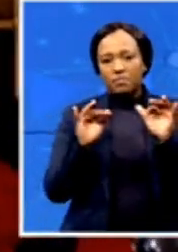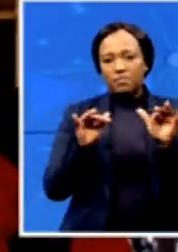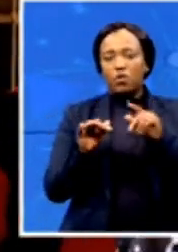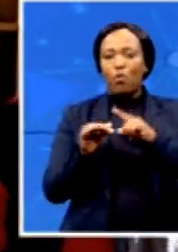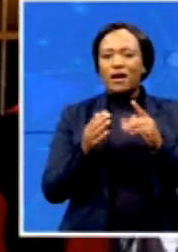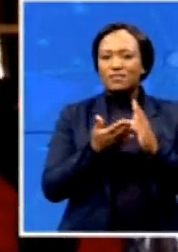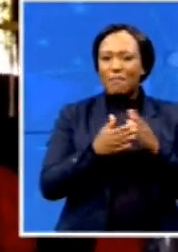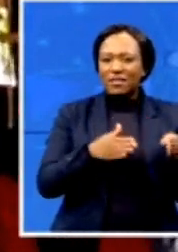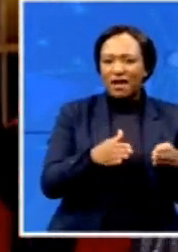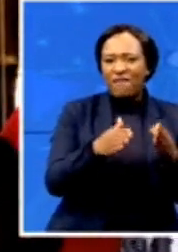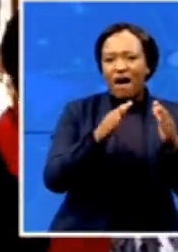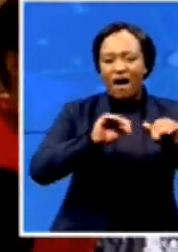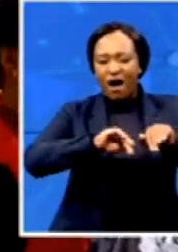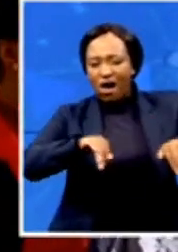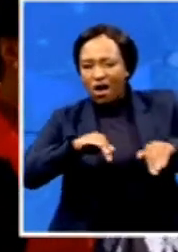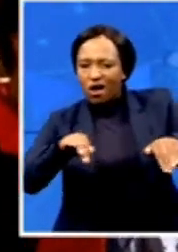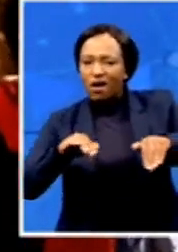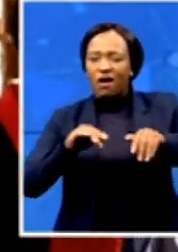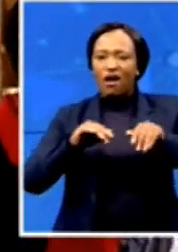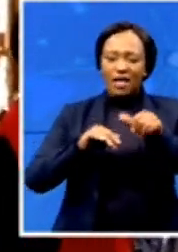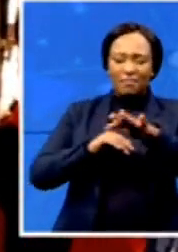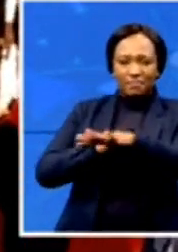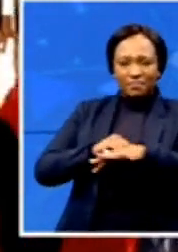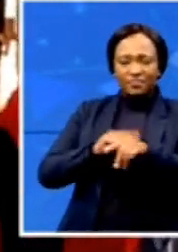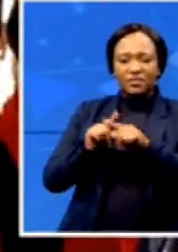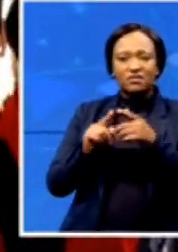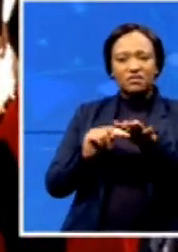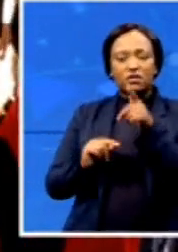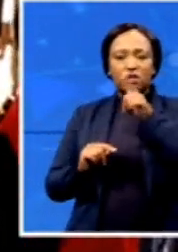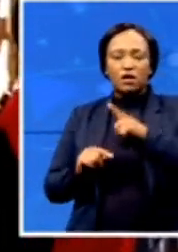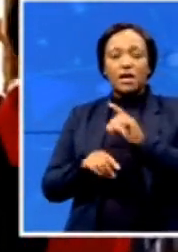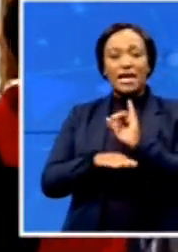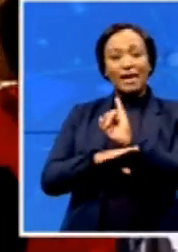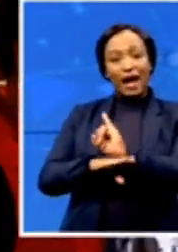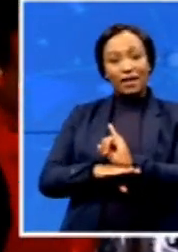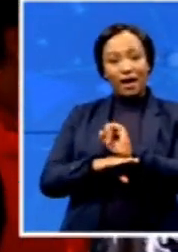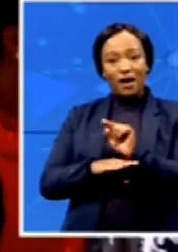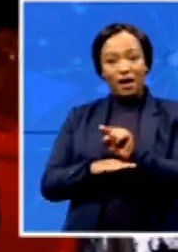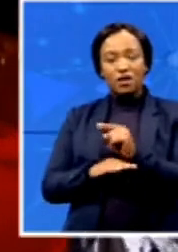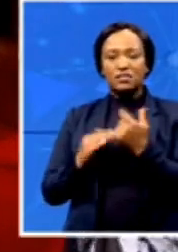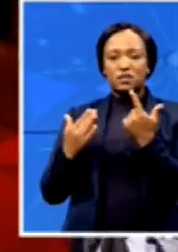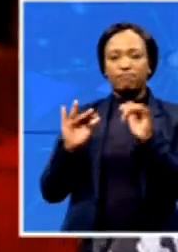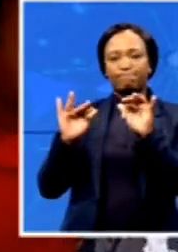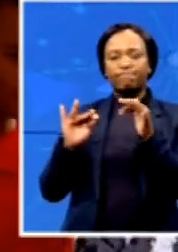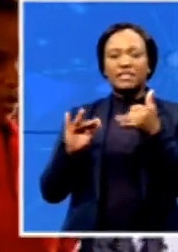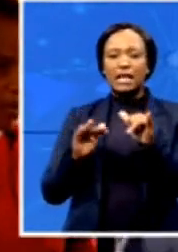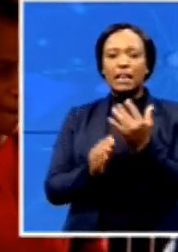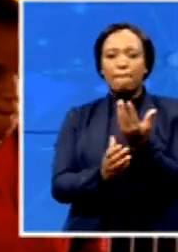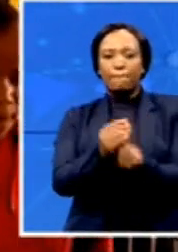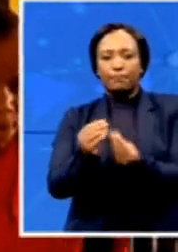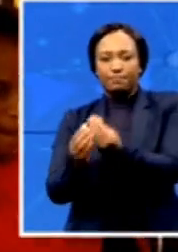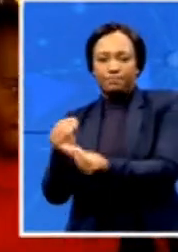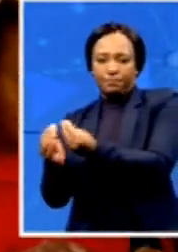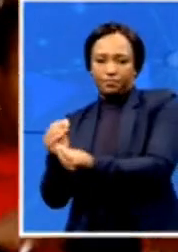moment we're told that even at Inanda alone, seven people are still missing. Those people are believed to be trapped under the